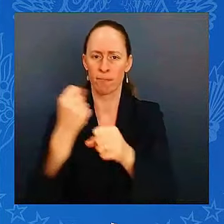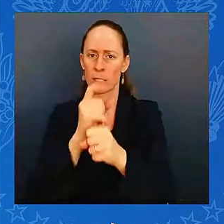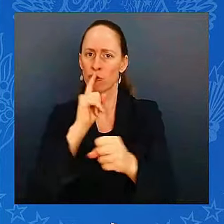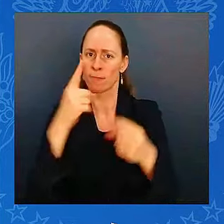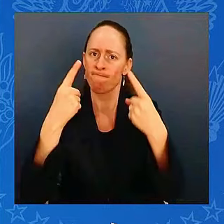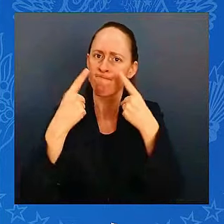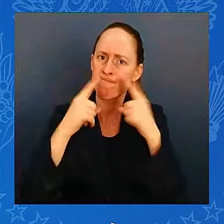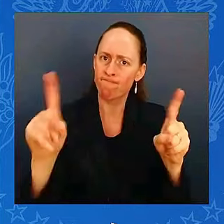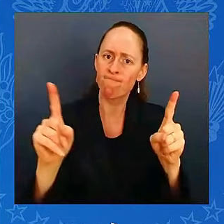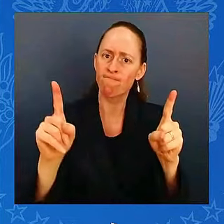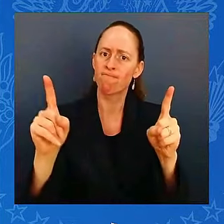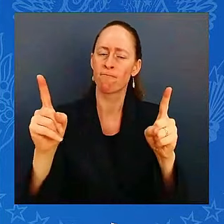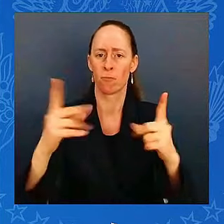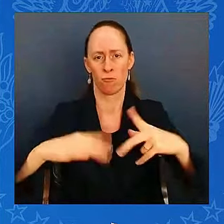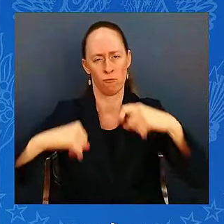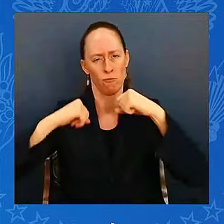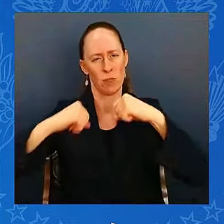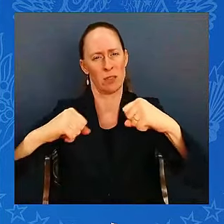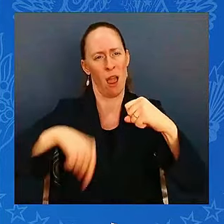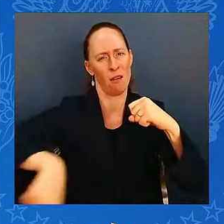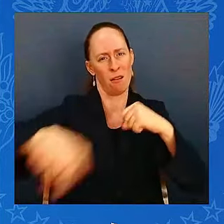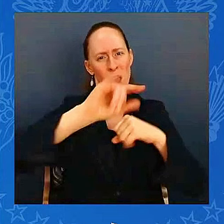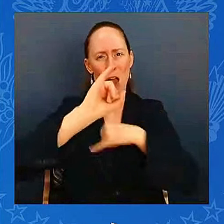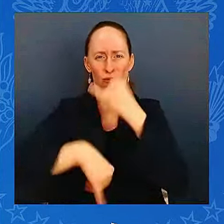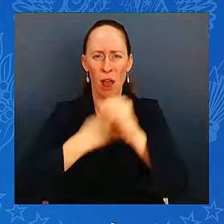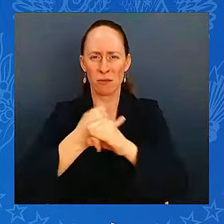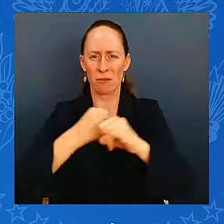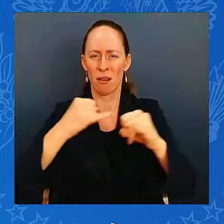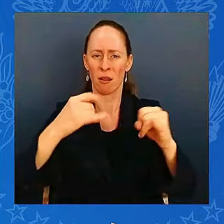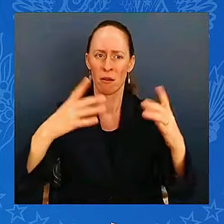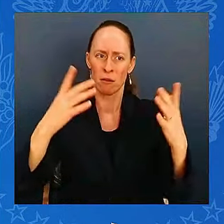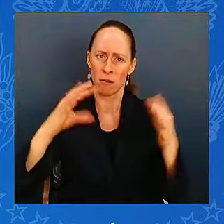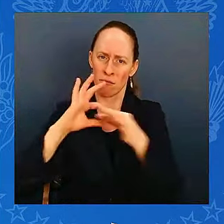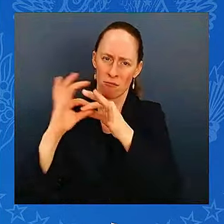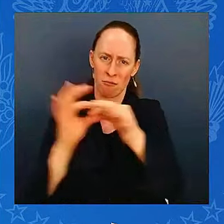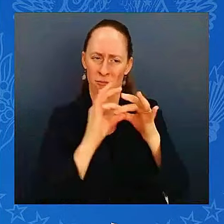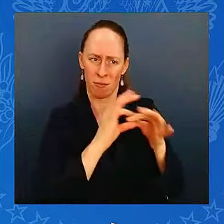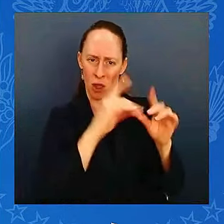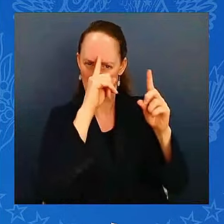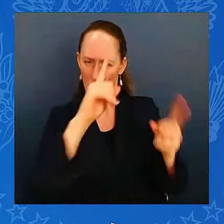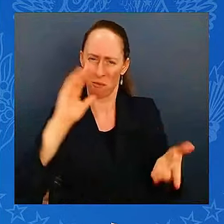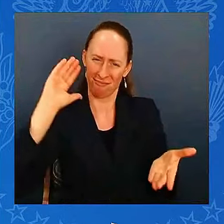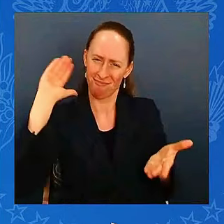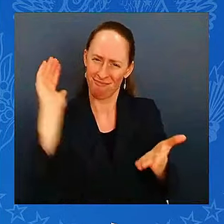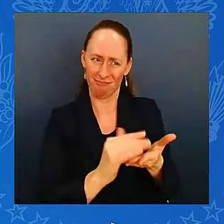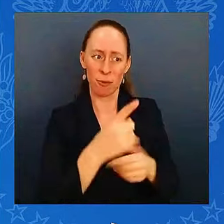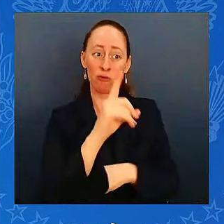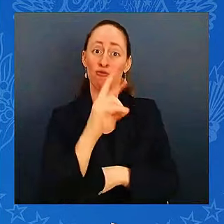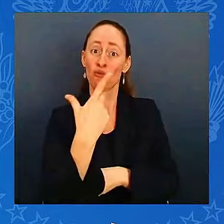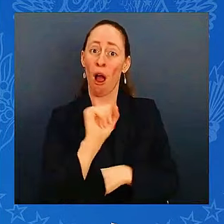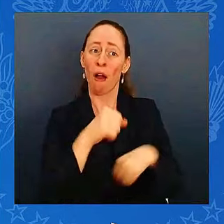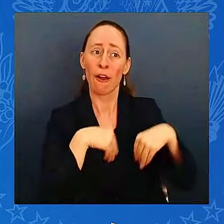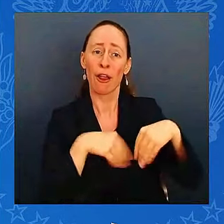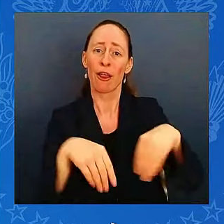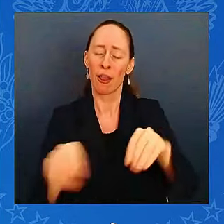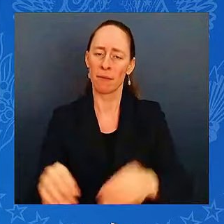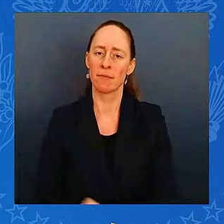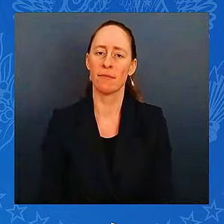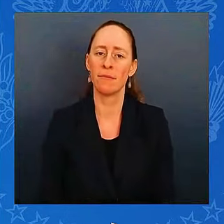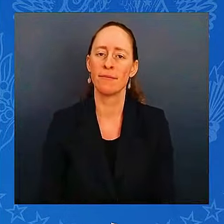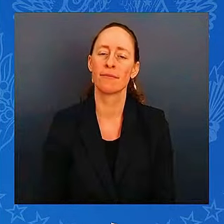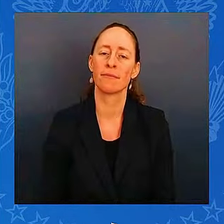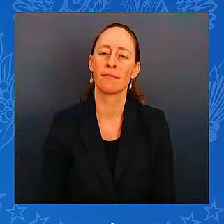on drug trafficking, cite the illicit proceeds from drug dealing, and prevent